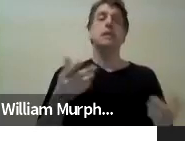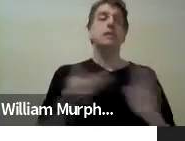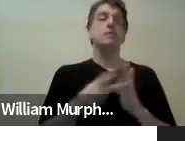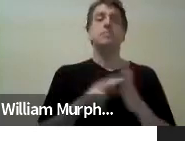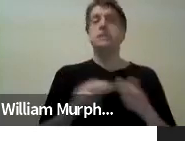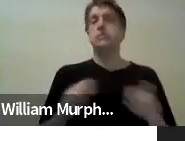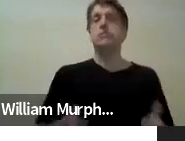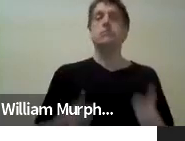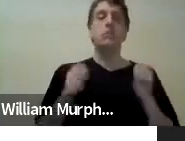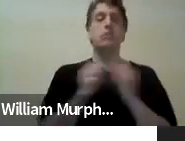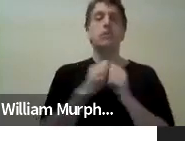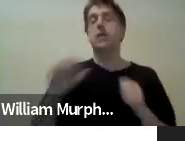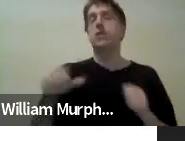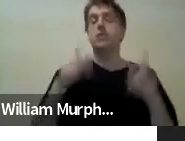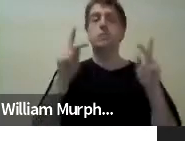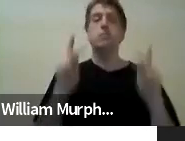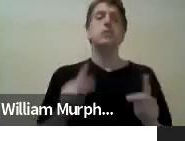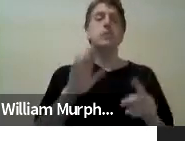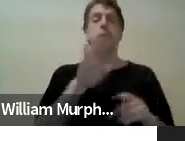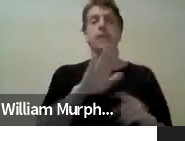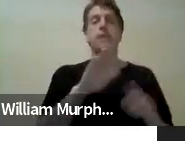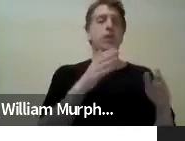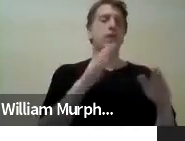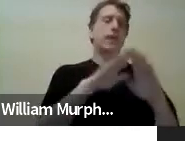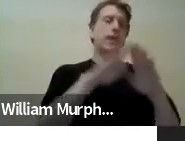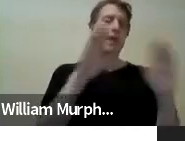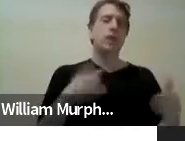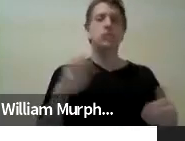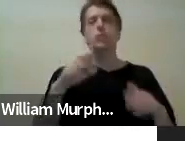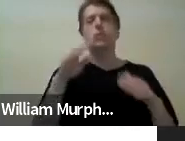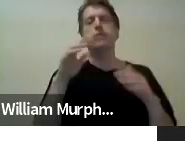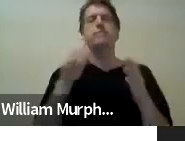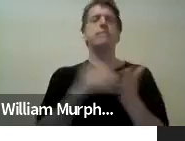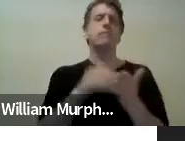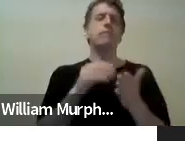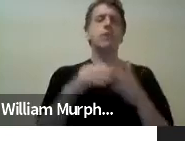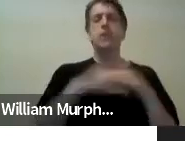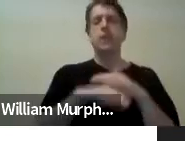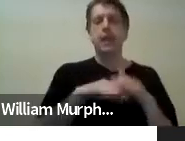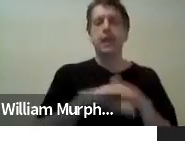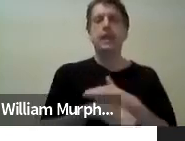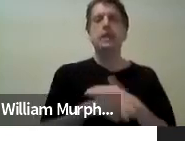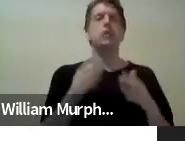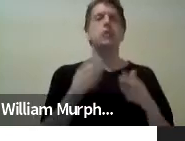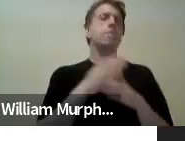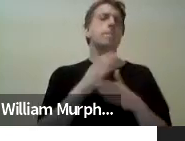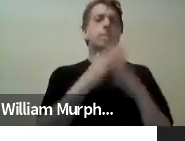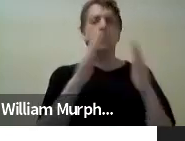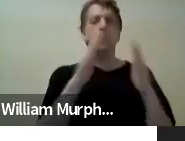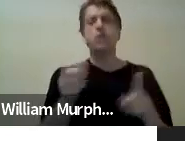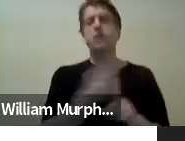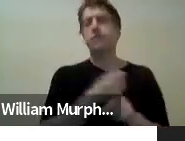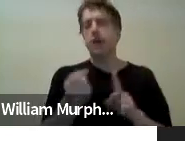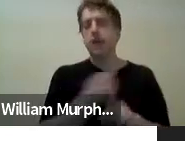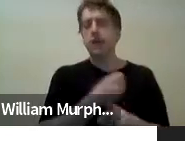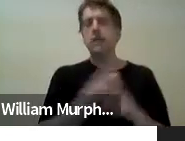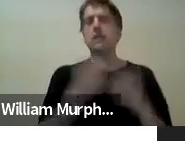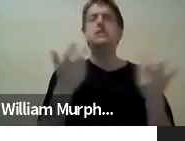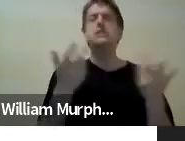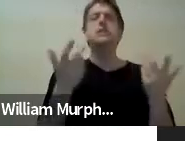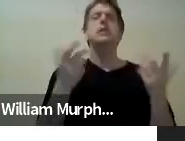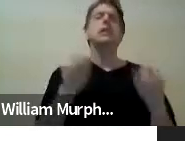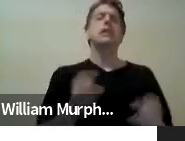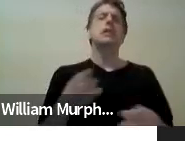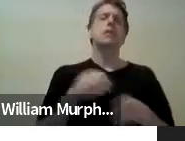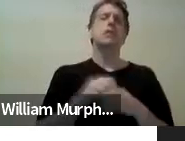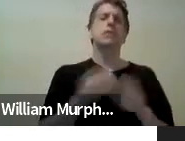or person with frequent access to their home. It goes right alongside intimate partner violence, but it can also include, you know,